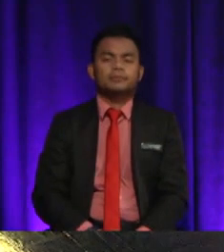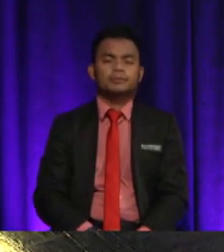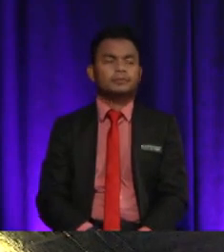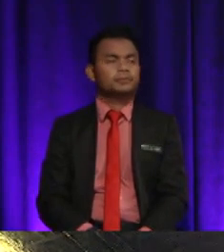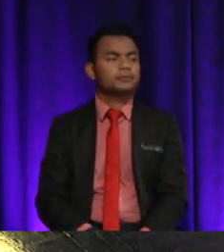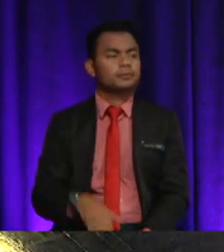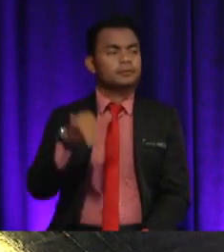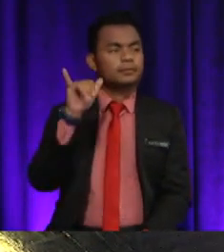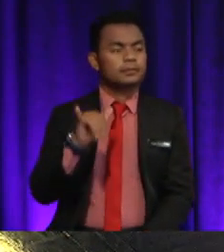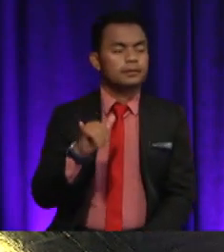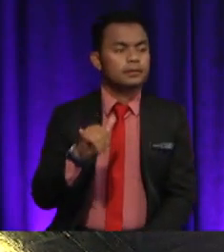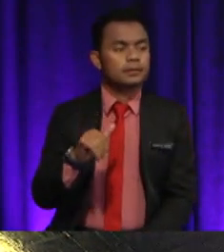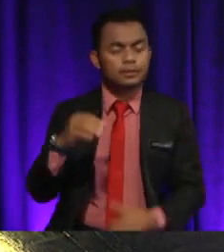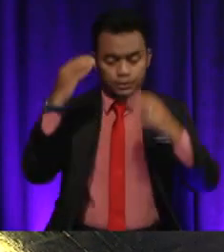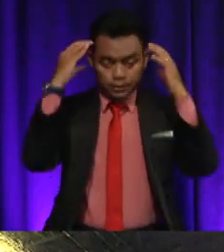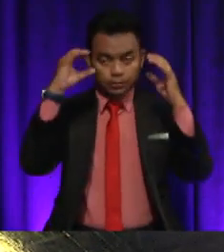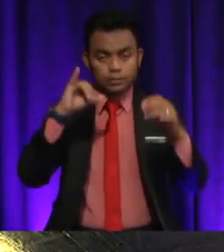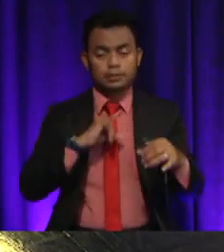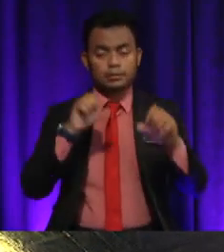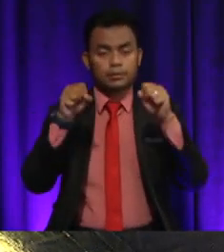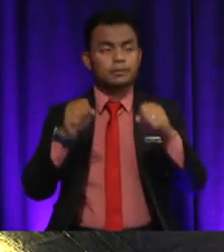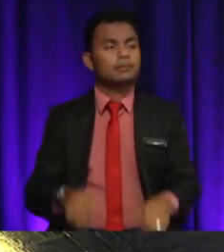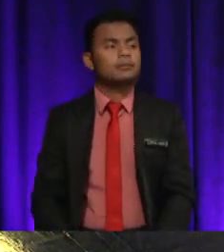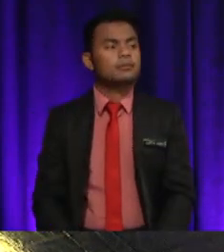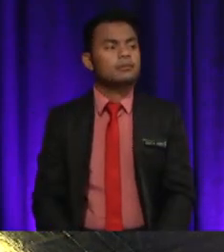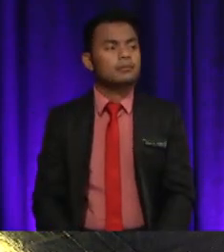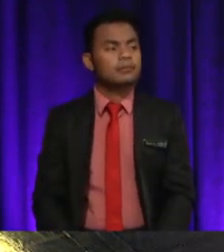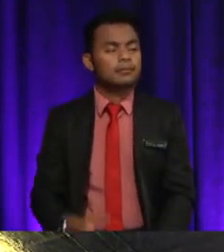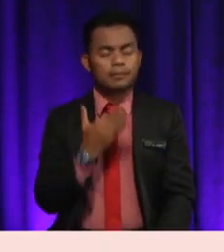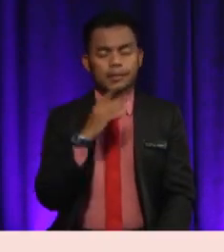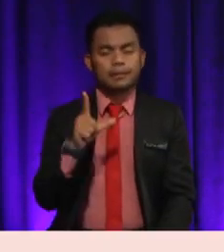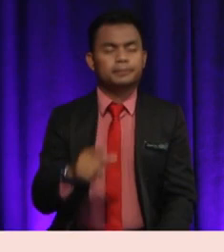Yes, teacher. Okay, can you read it, Alicia?